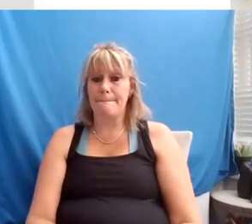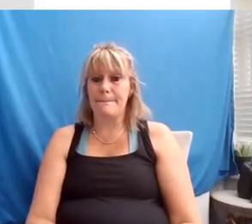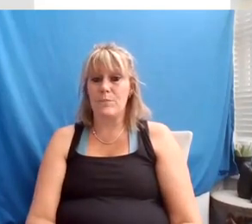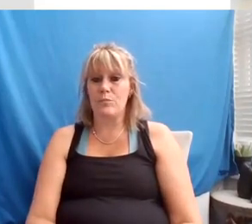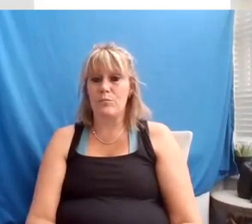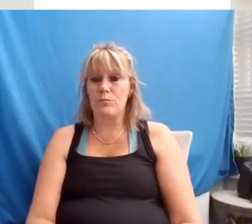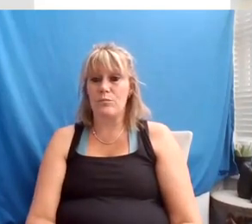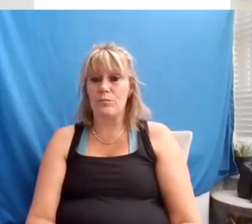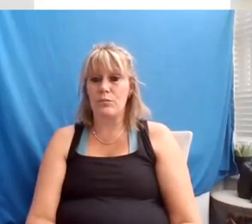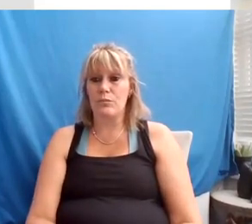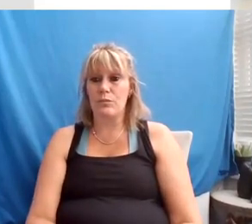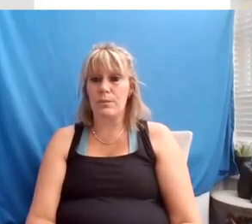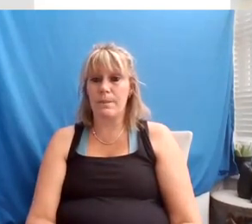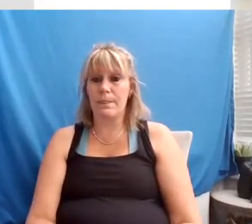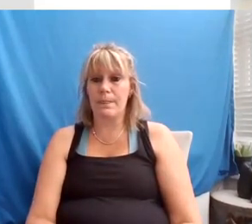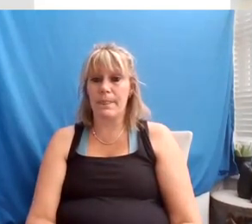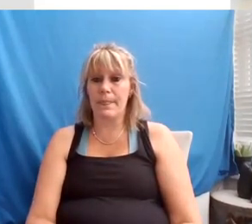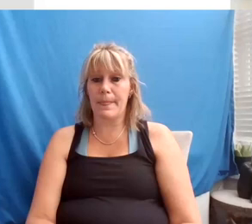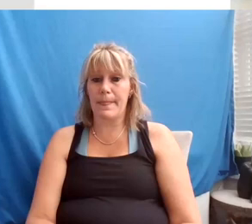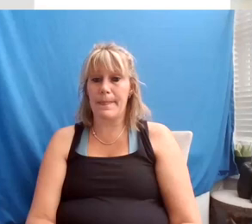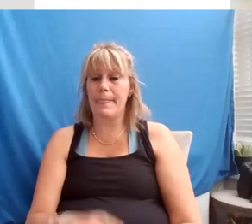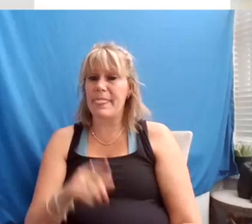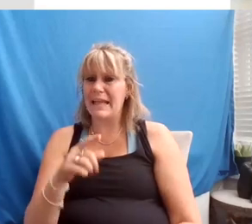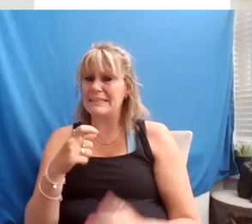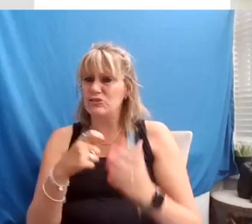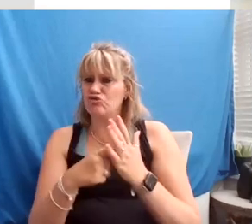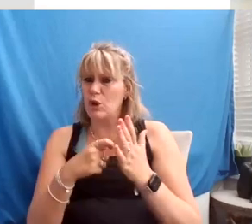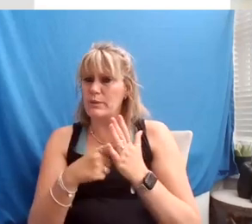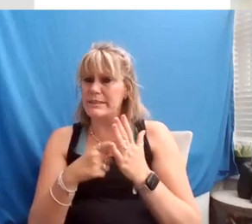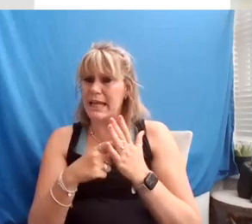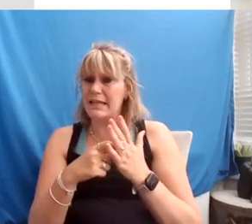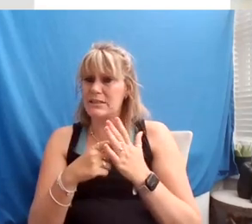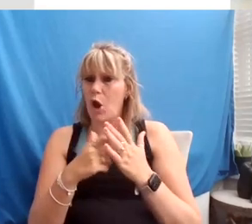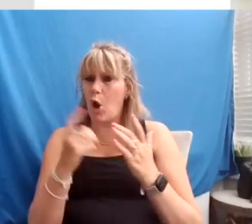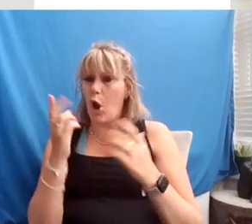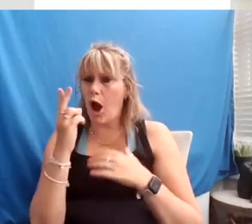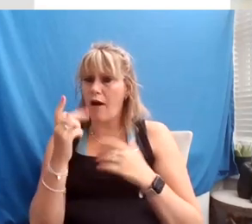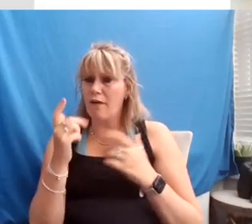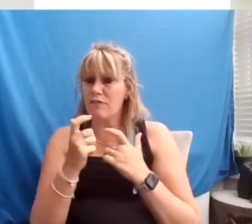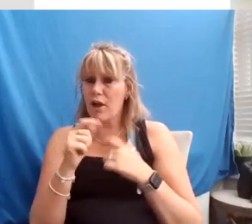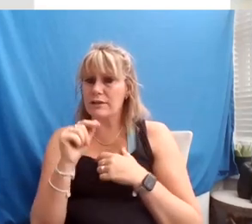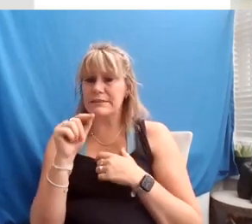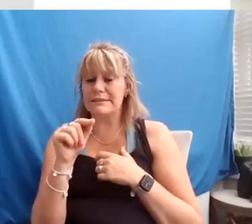for Fun or Art for Fun or is it Rosetta, Alison? It's Art for Fun.